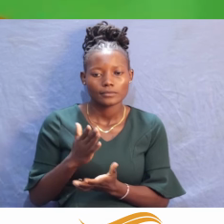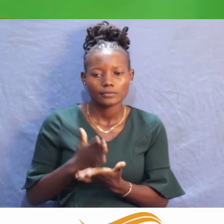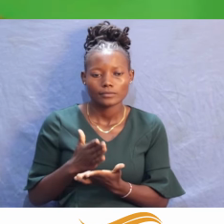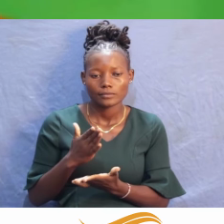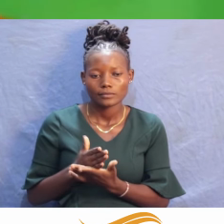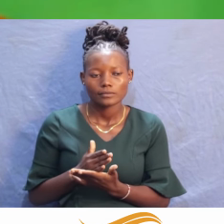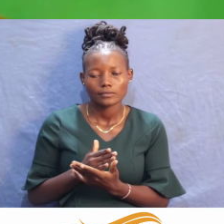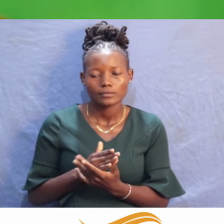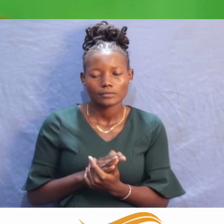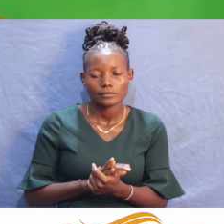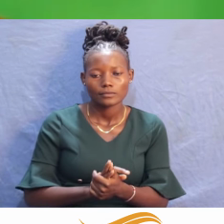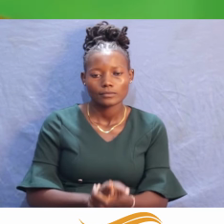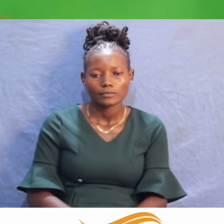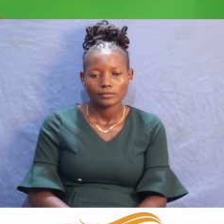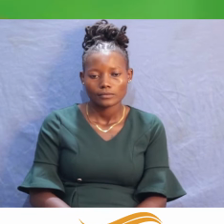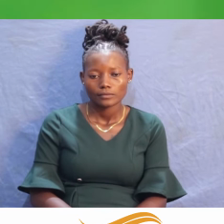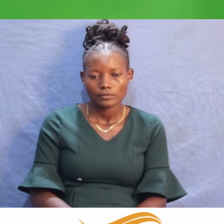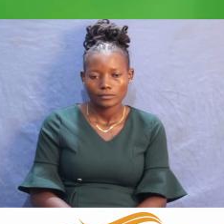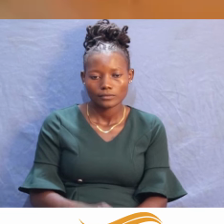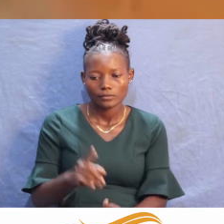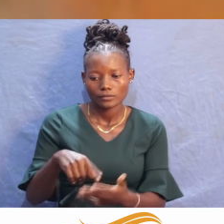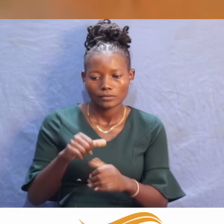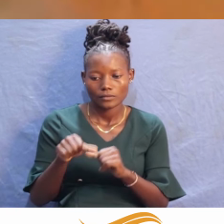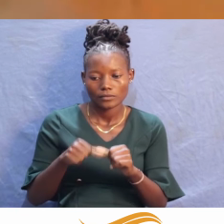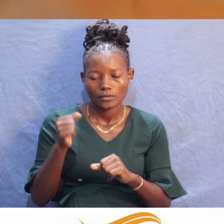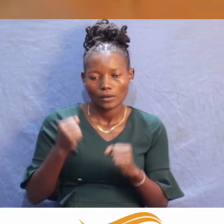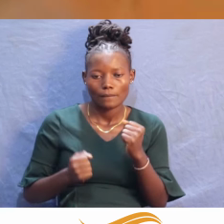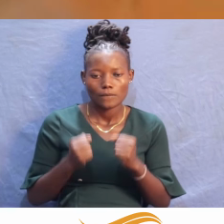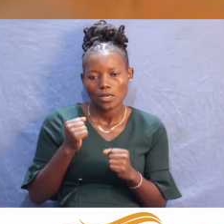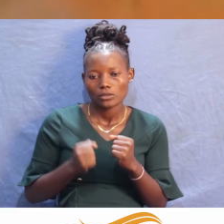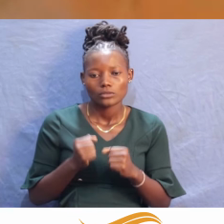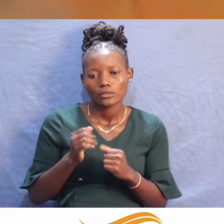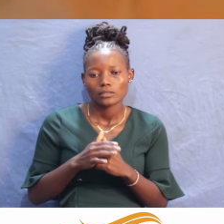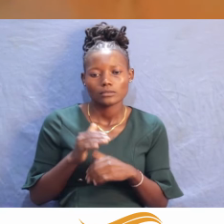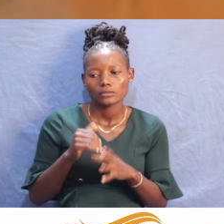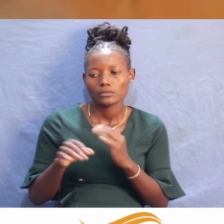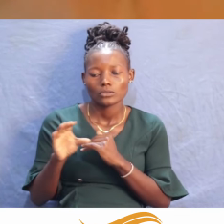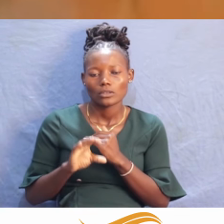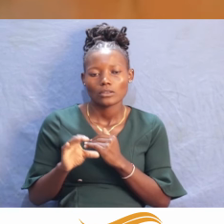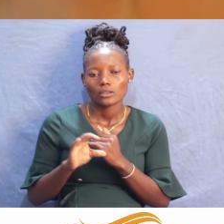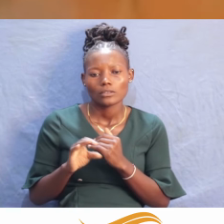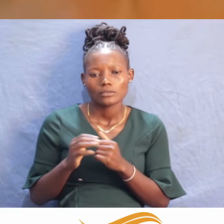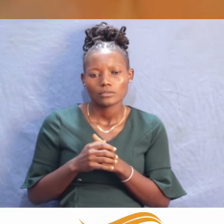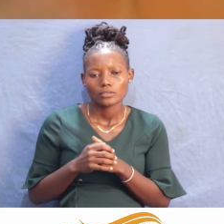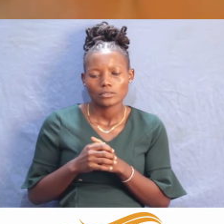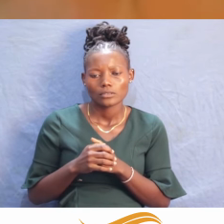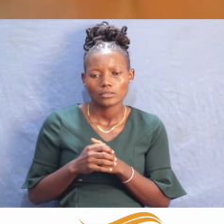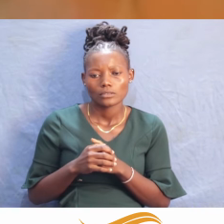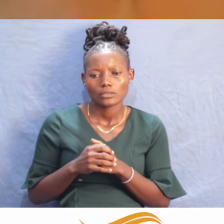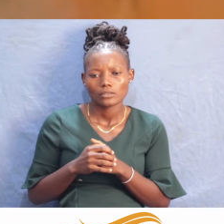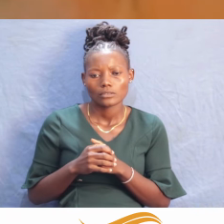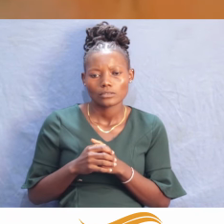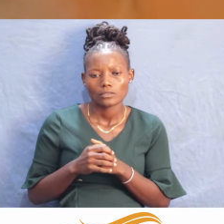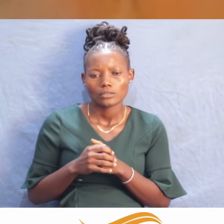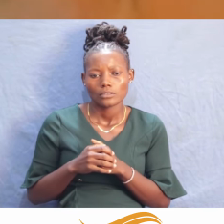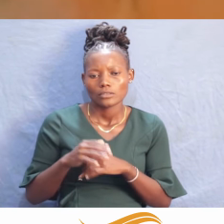Right. So what about running in your heat? Your country, your continent, or your countries are hot